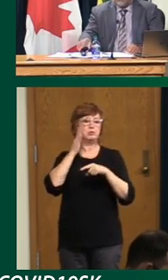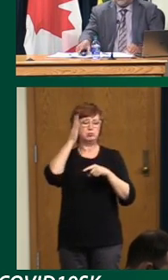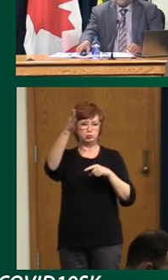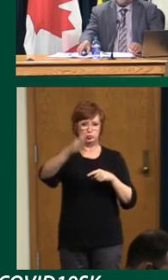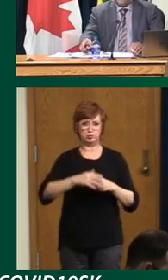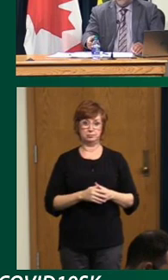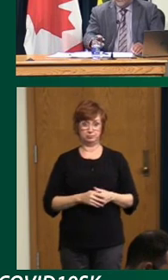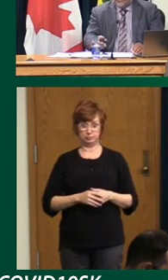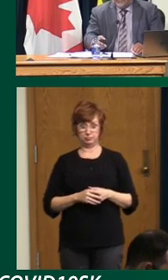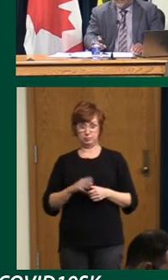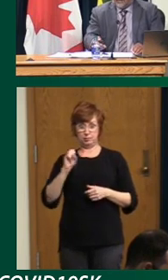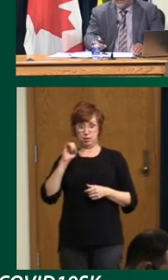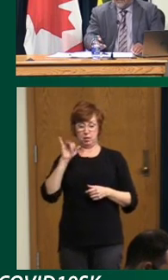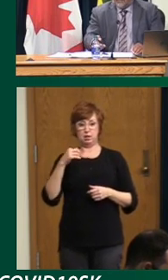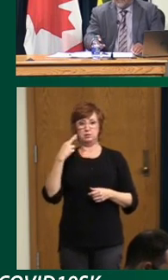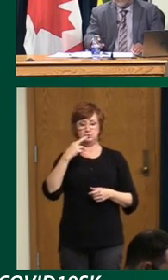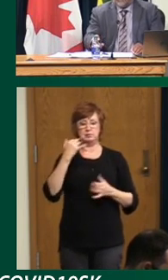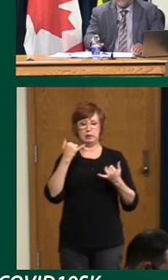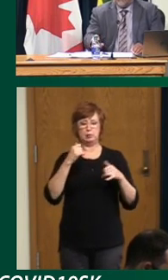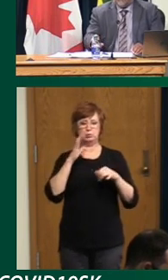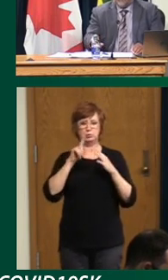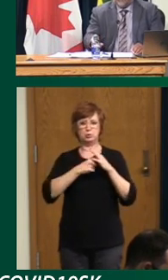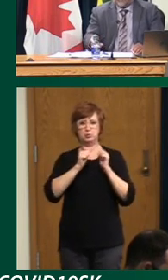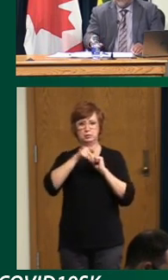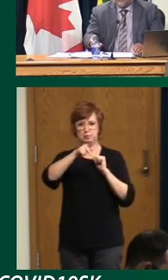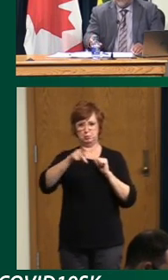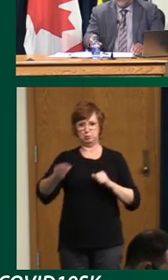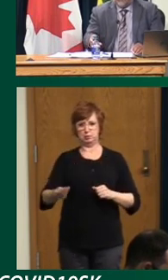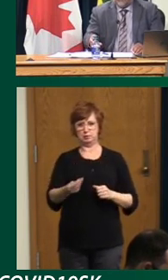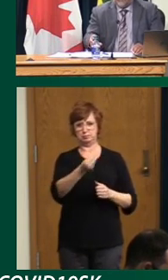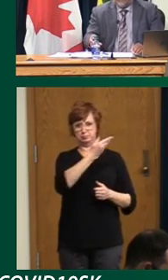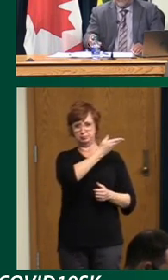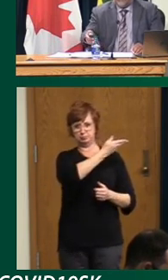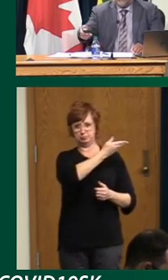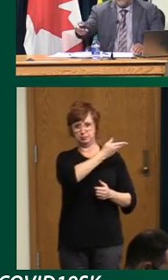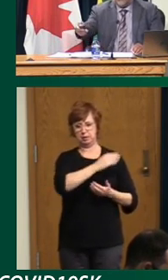that, I'll maybe just start with the slides. And